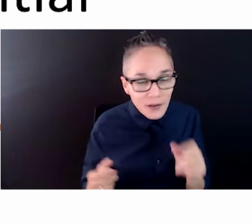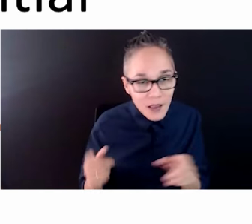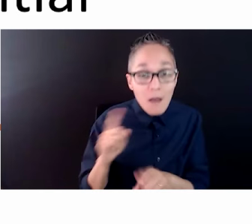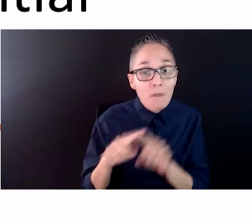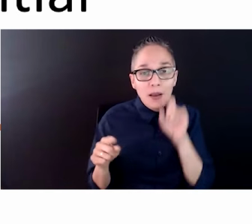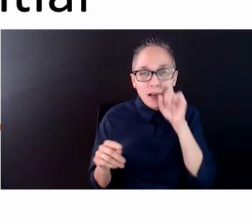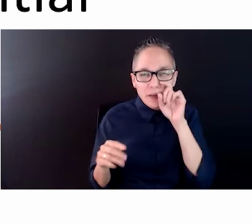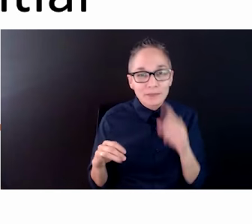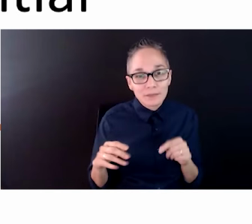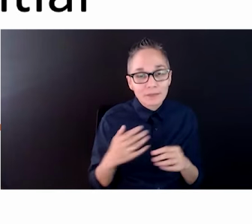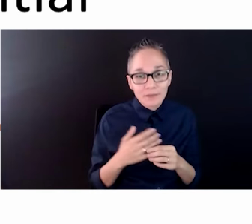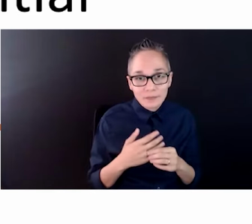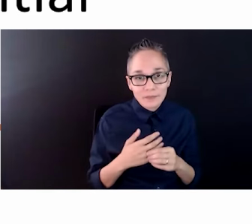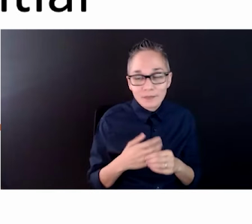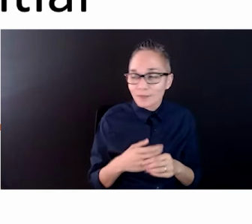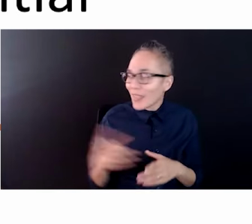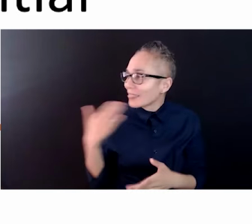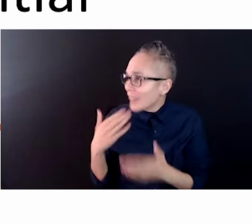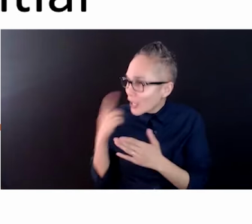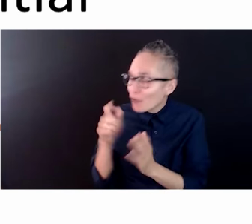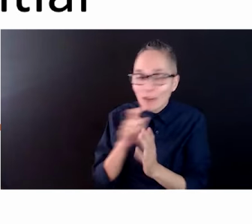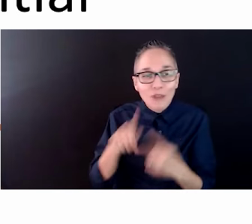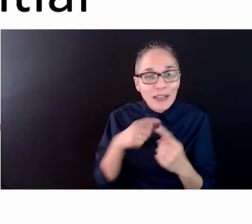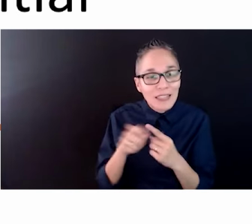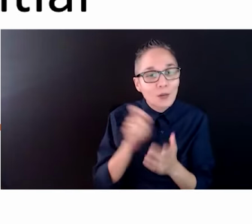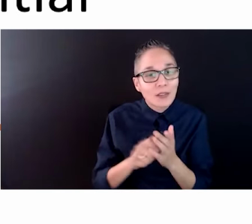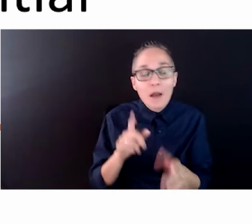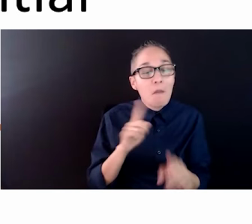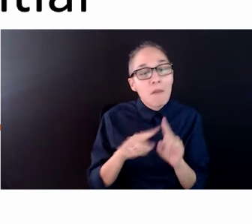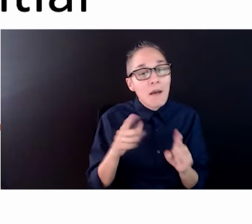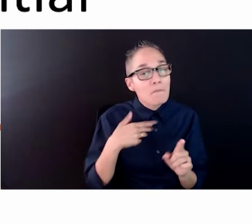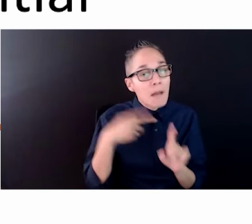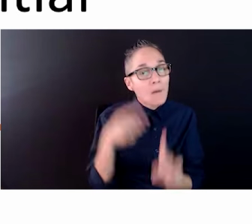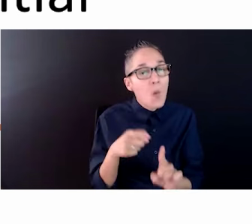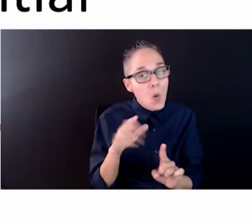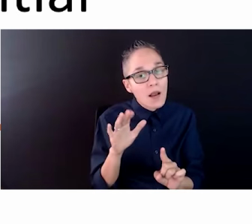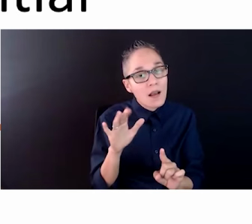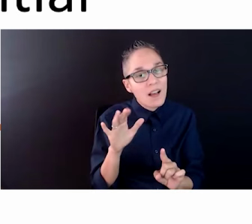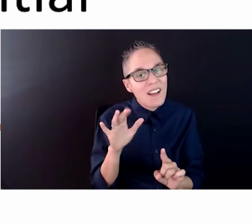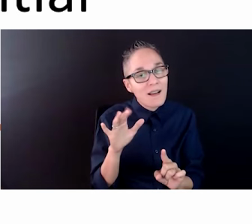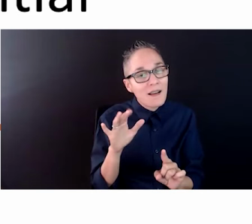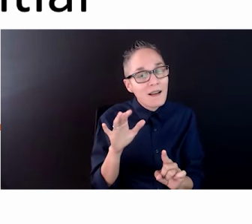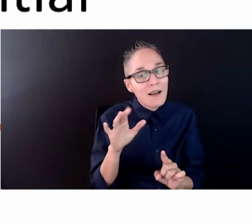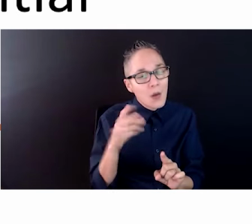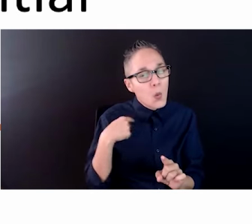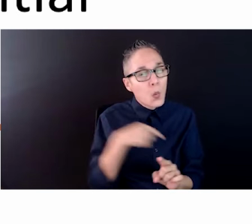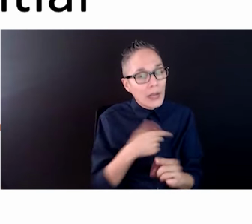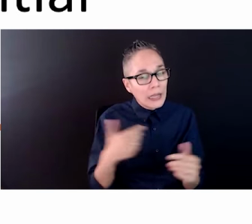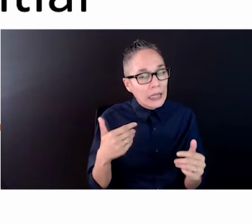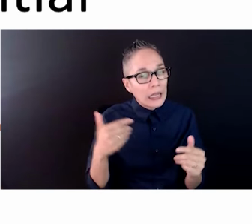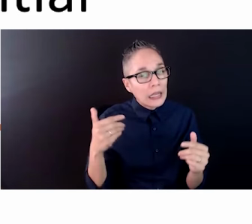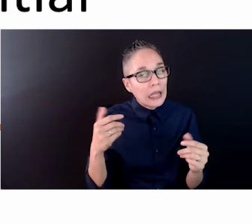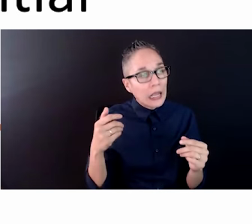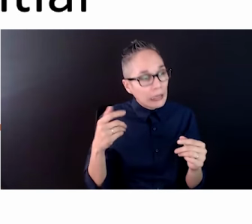my I like point that you is, referred to notes. Thank you for writing it down. right. That's right. But my point is that we have come and we have